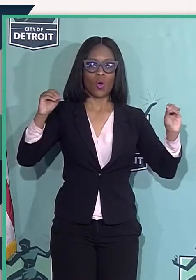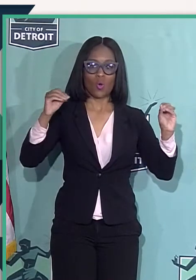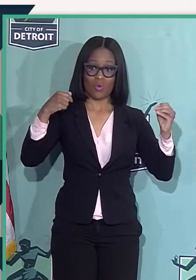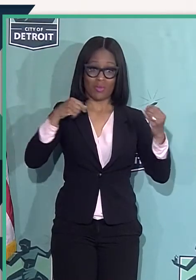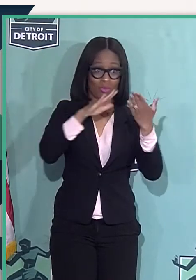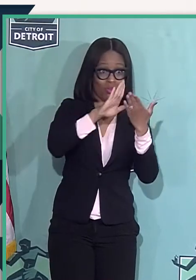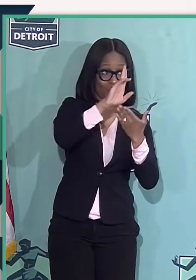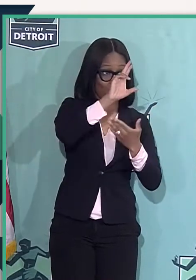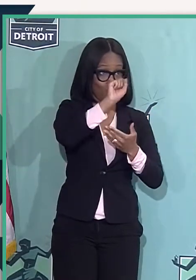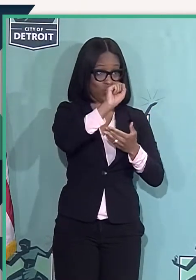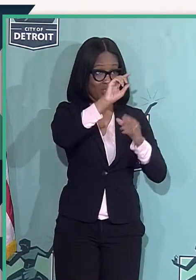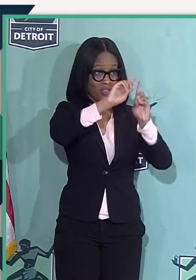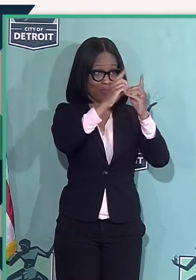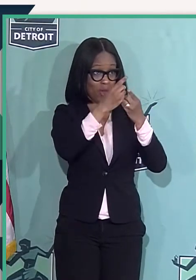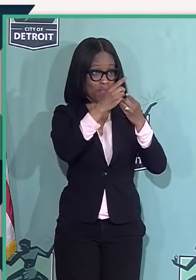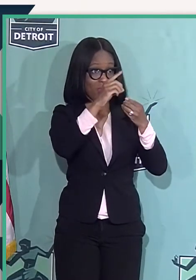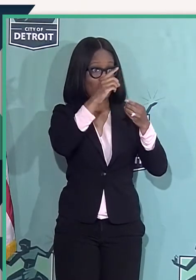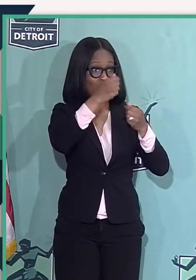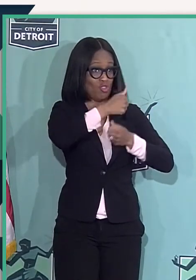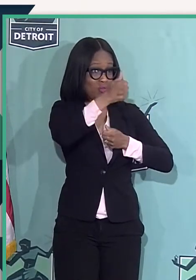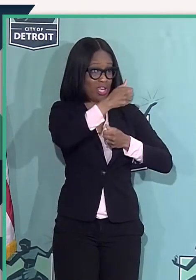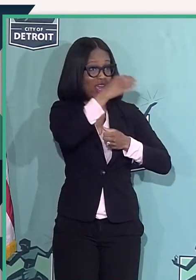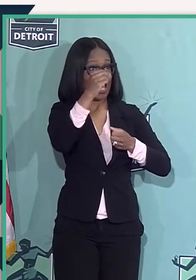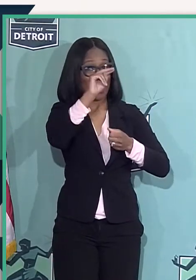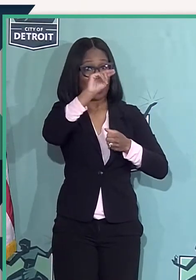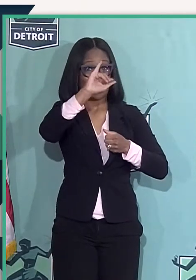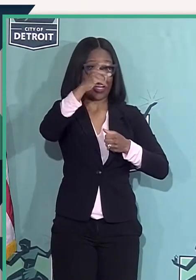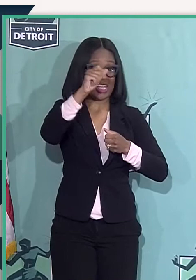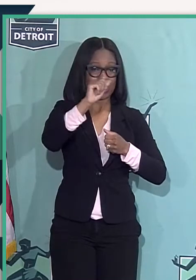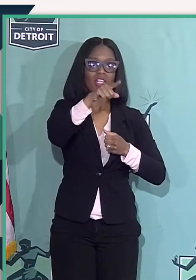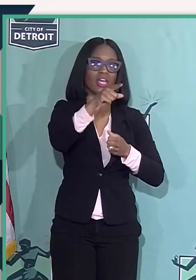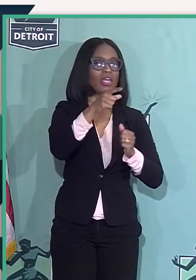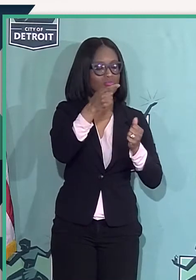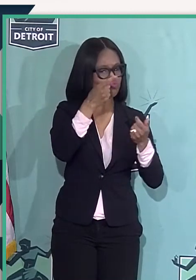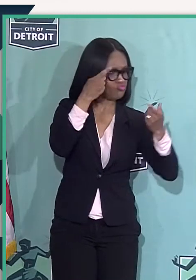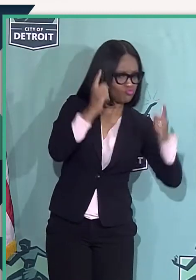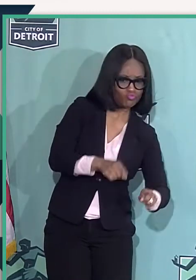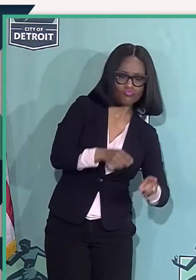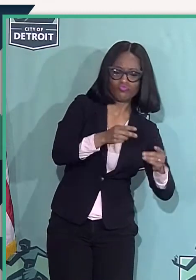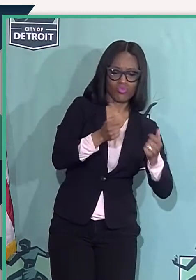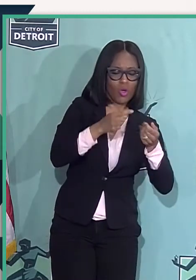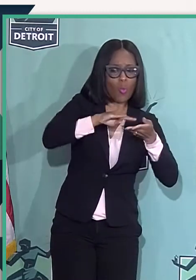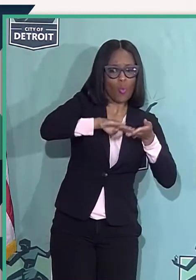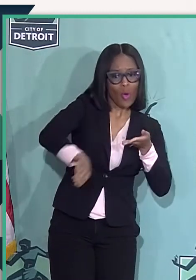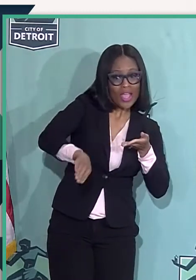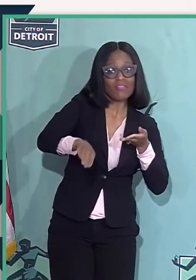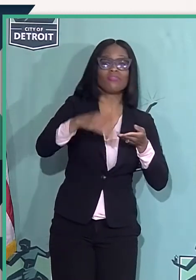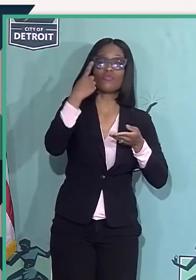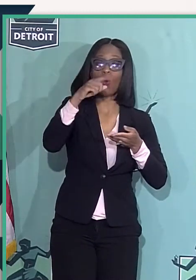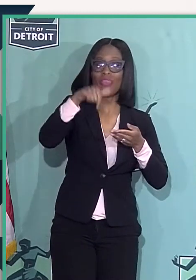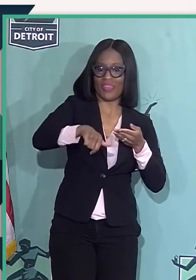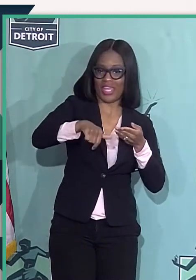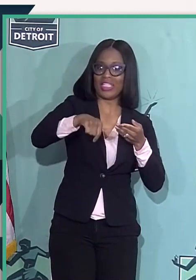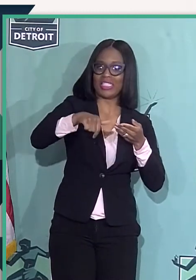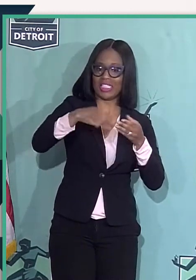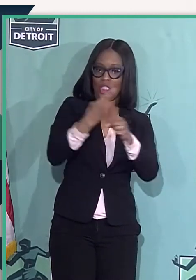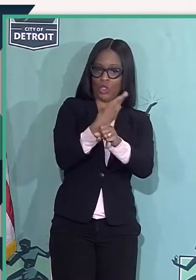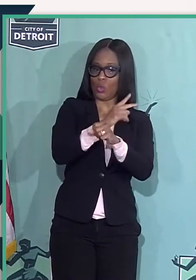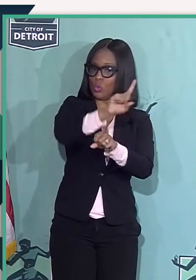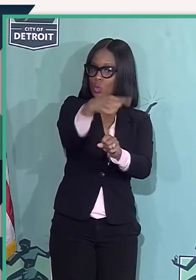U.S. Department of Transportation and NHTSA, and they quickly and kindly agreed to the waiver for this particular kind of